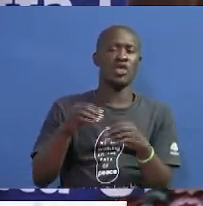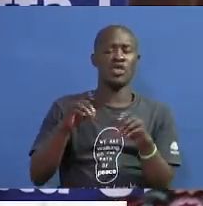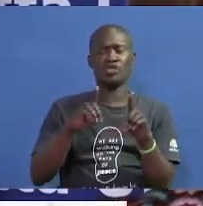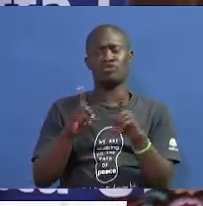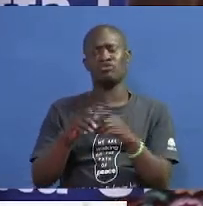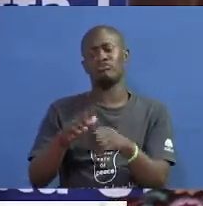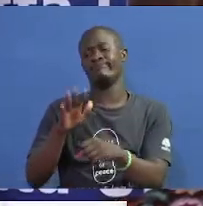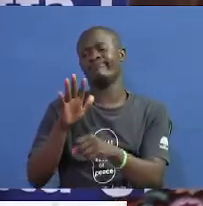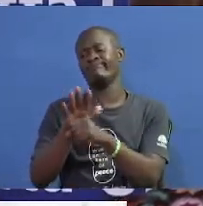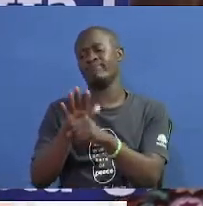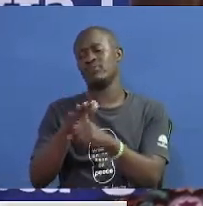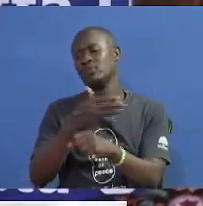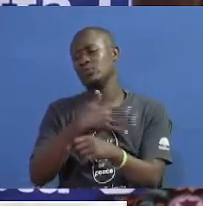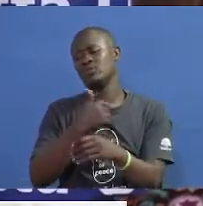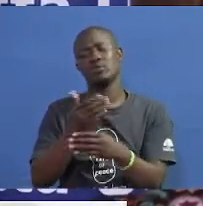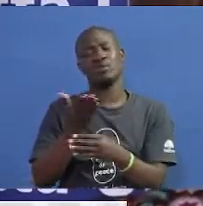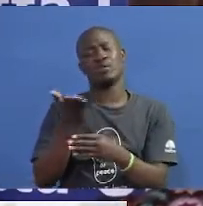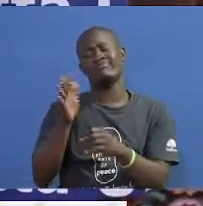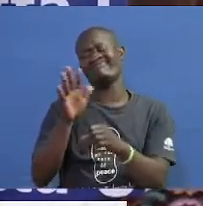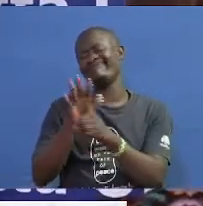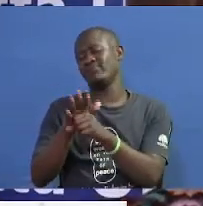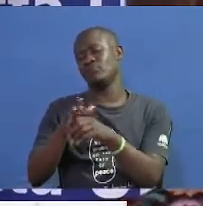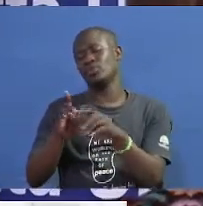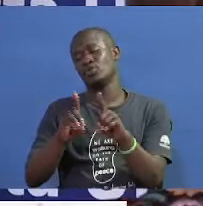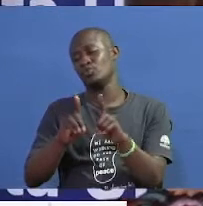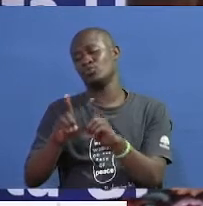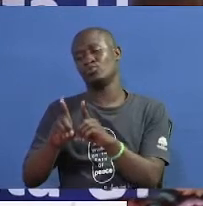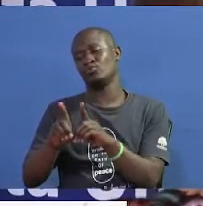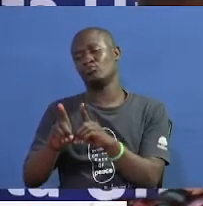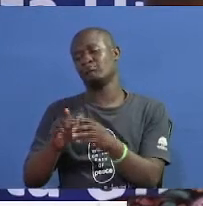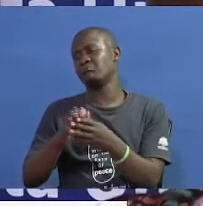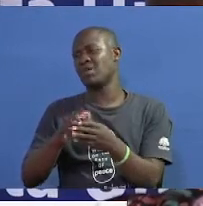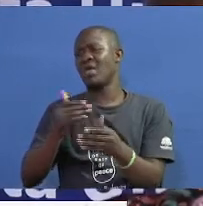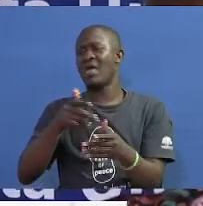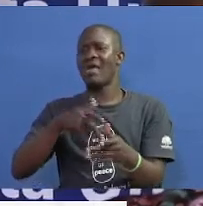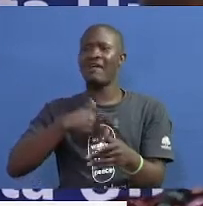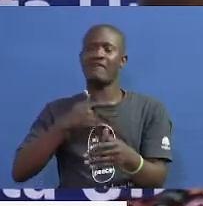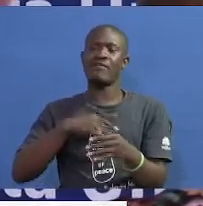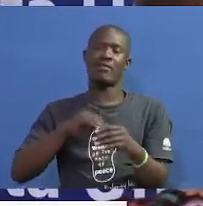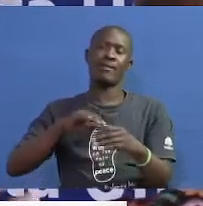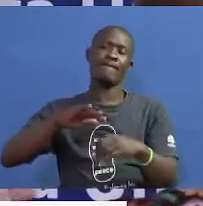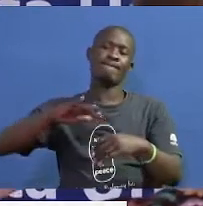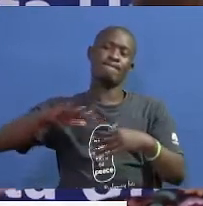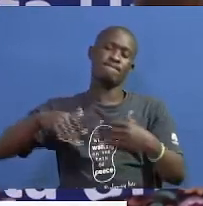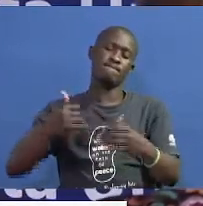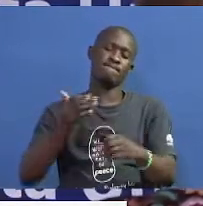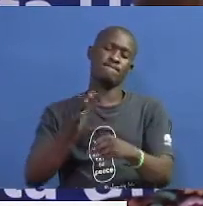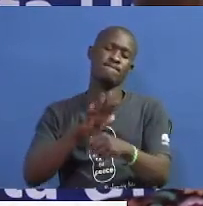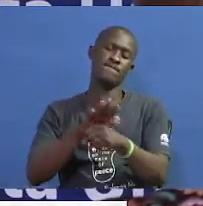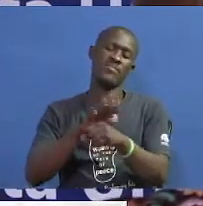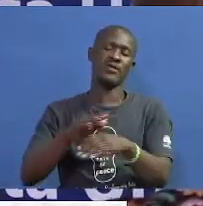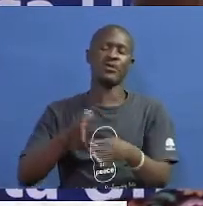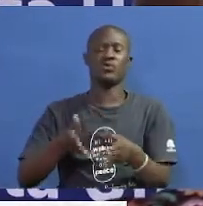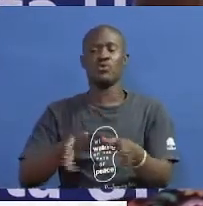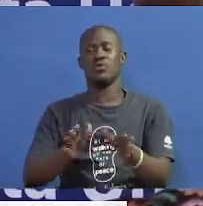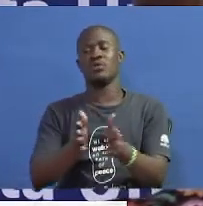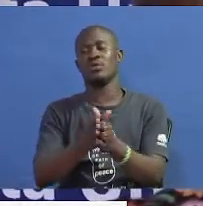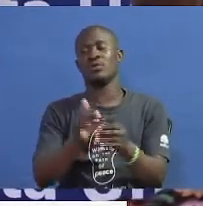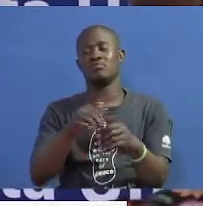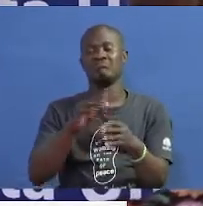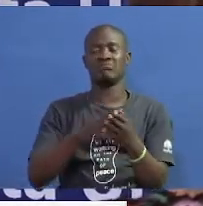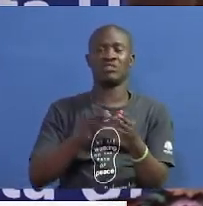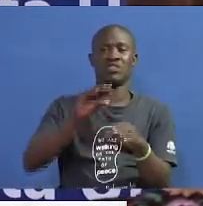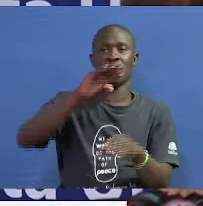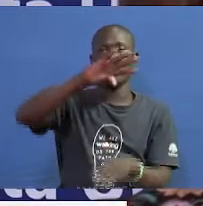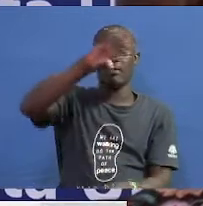lot. There's a lot to do, because I feel like in many ways the healthcare workforce in many different countries, and particularly